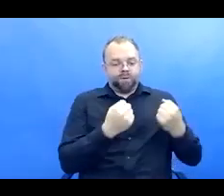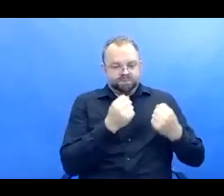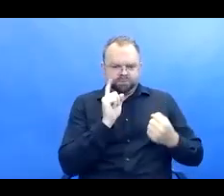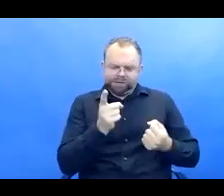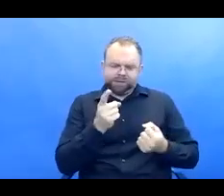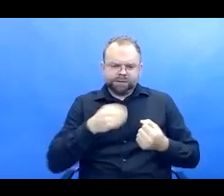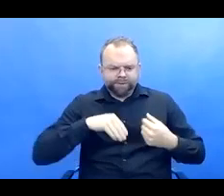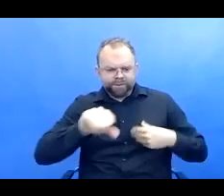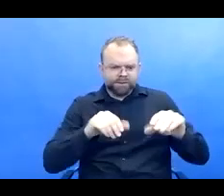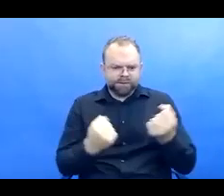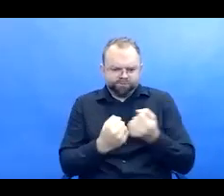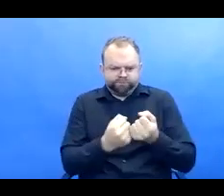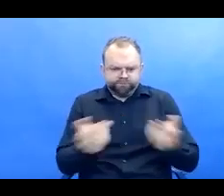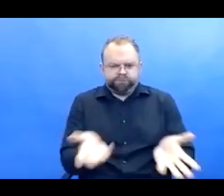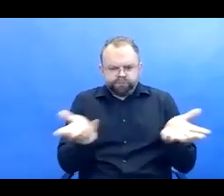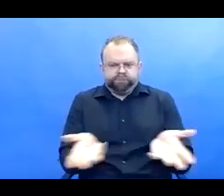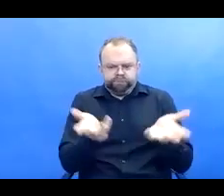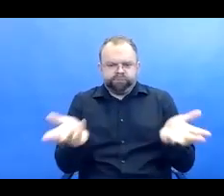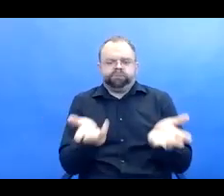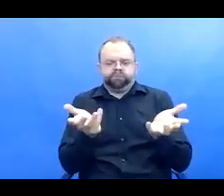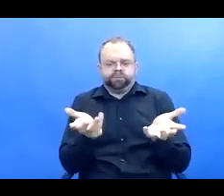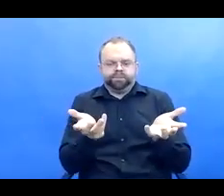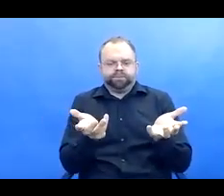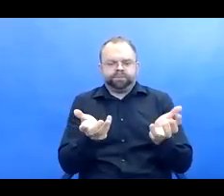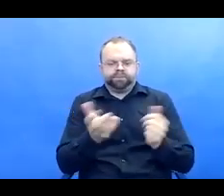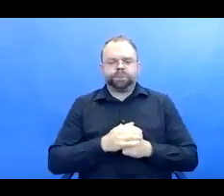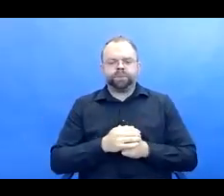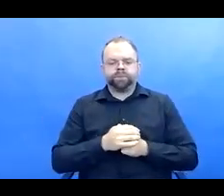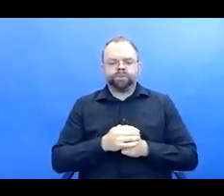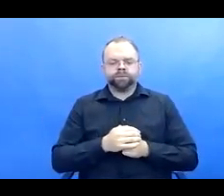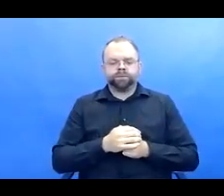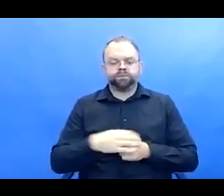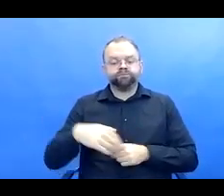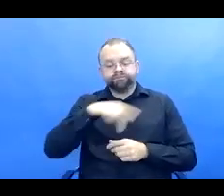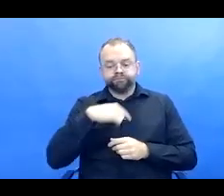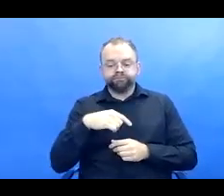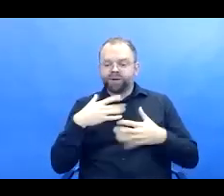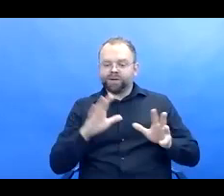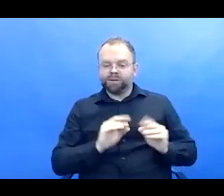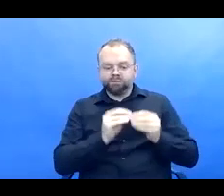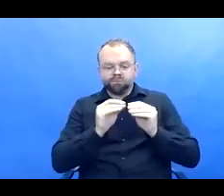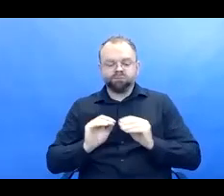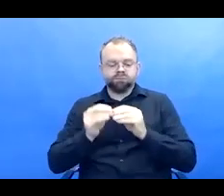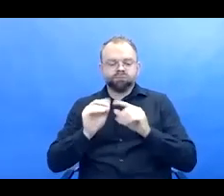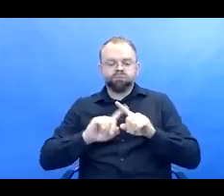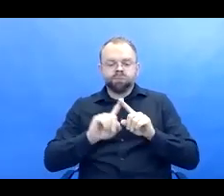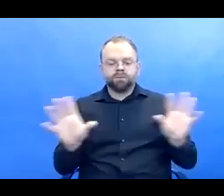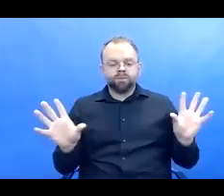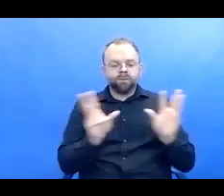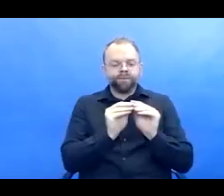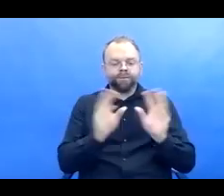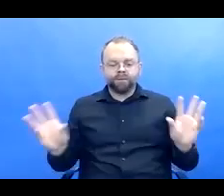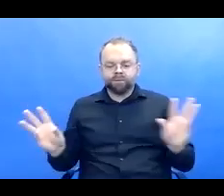also working on handouts and videos for DPOs to get a better sense of those social protection challenges